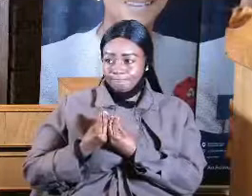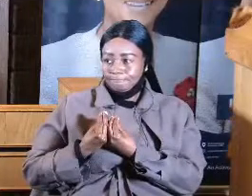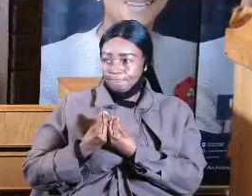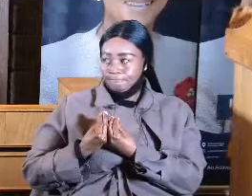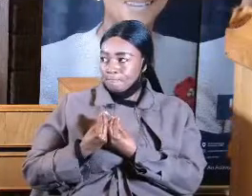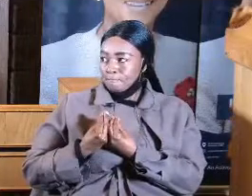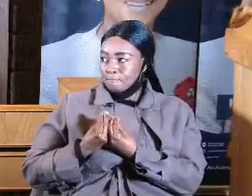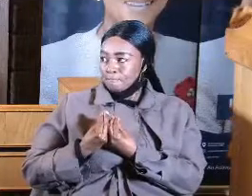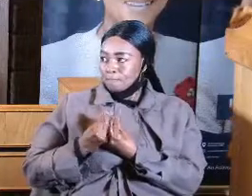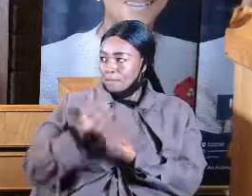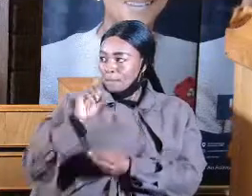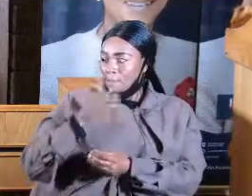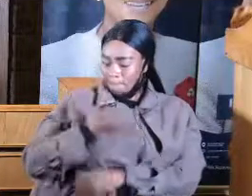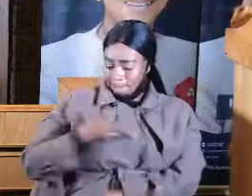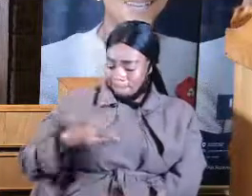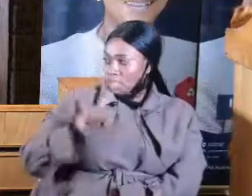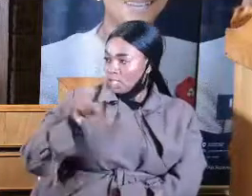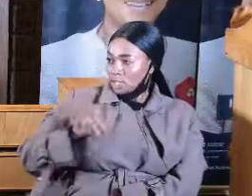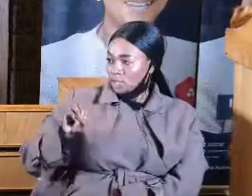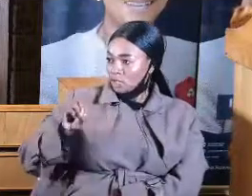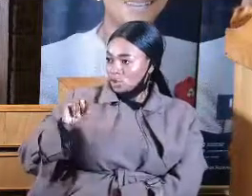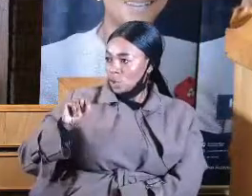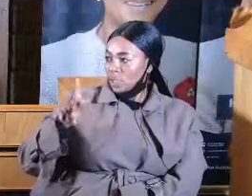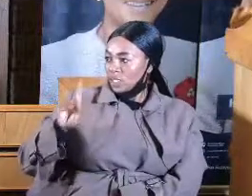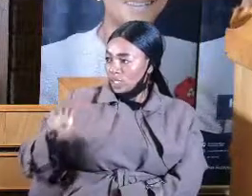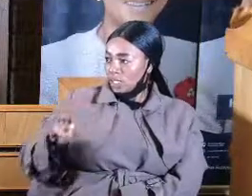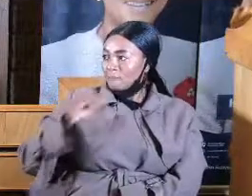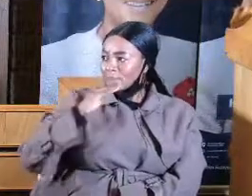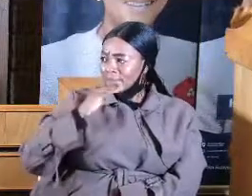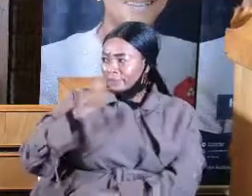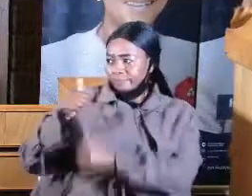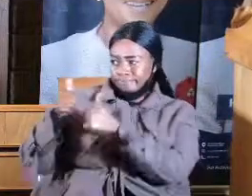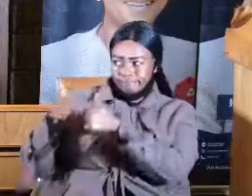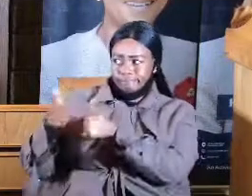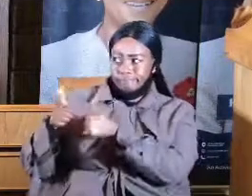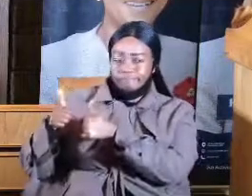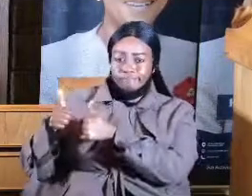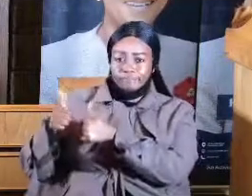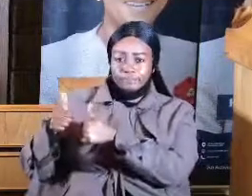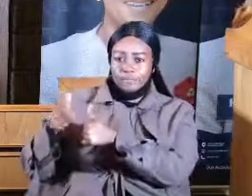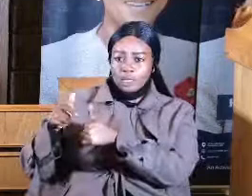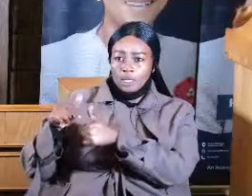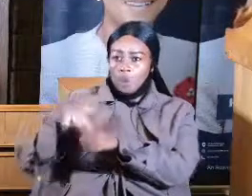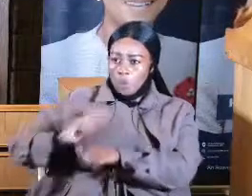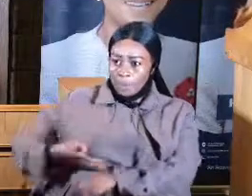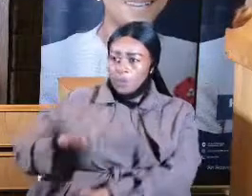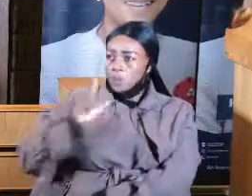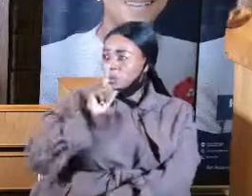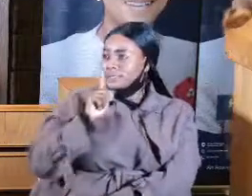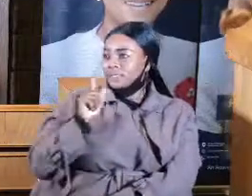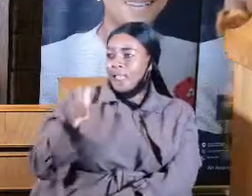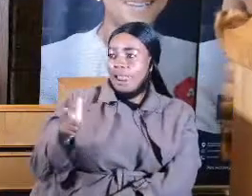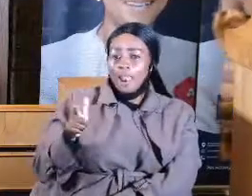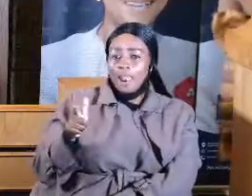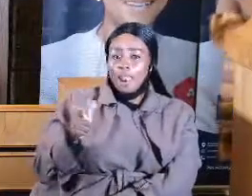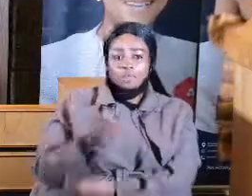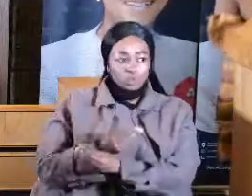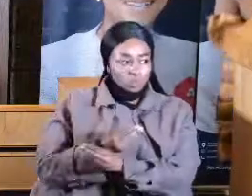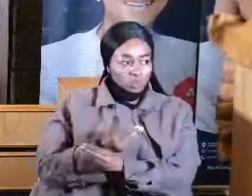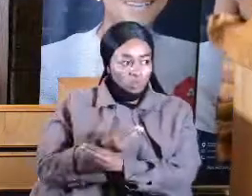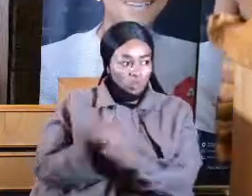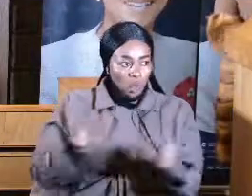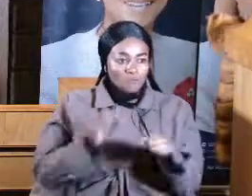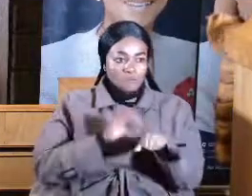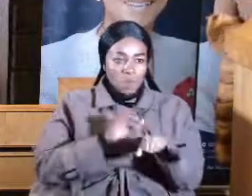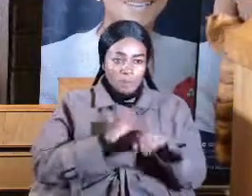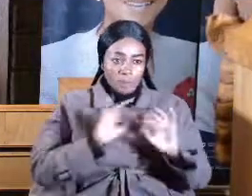Bomme Zonke, we are clearly led. Women who would tell you how to solve a problem